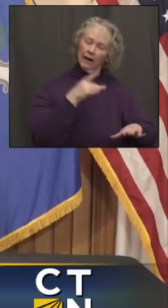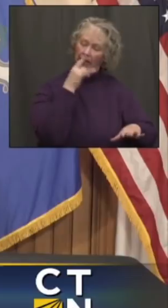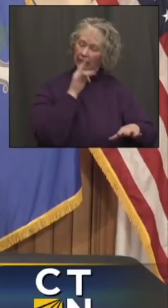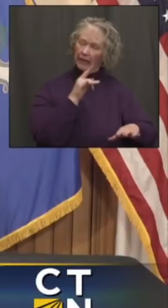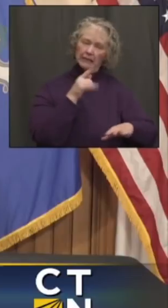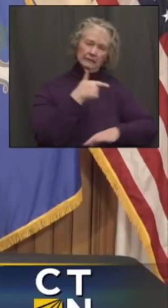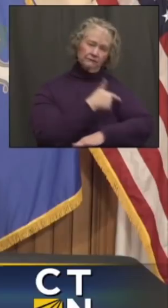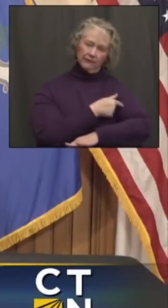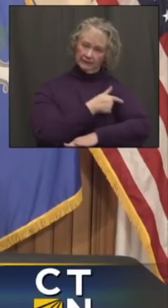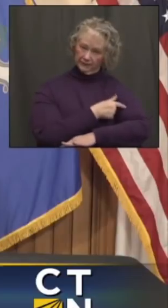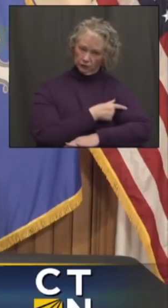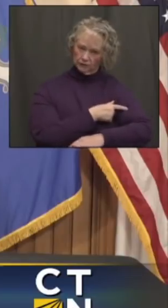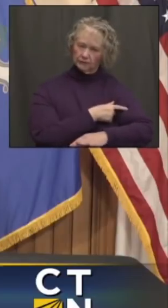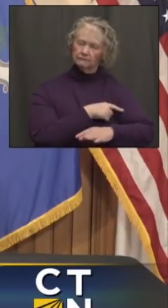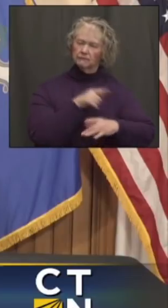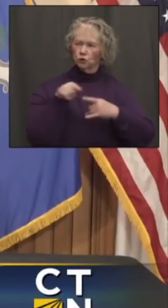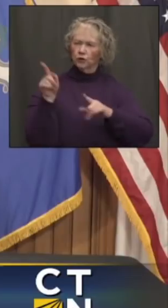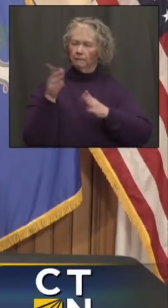Hey, good afternoon, Governor.